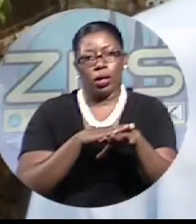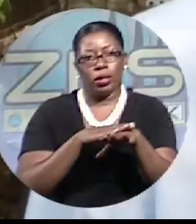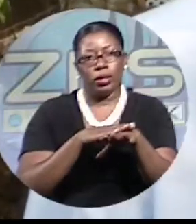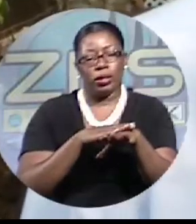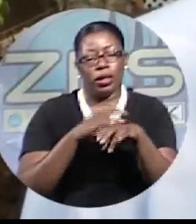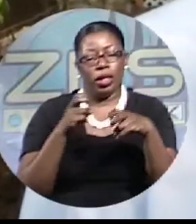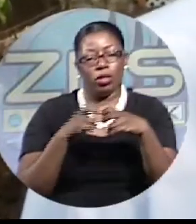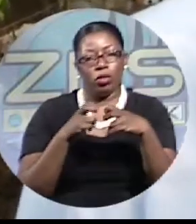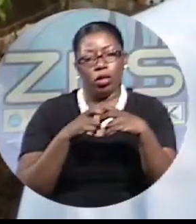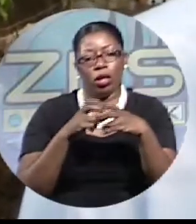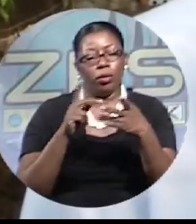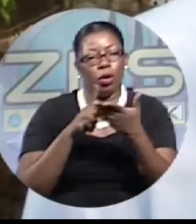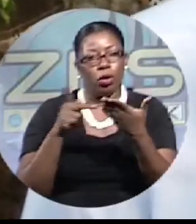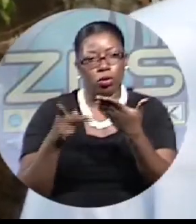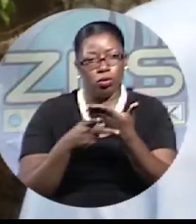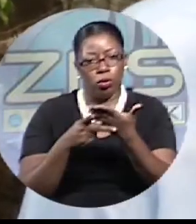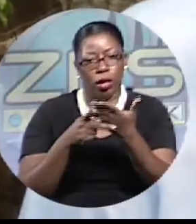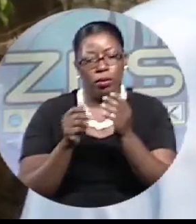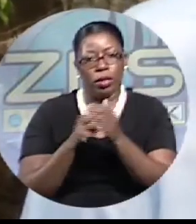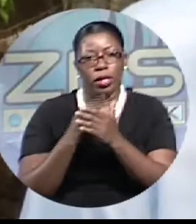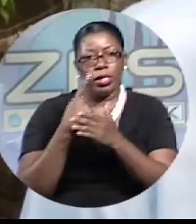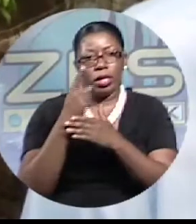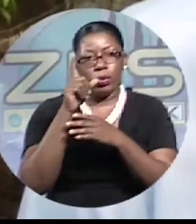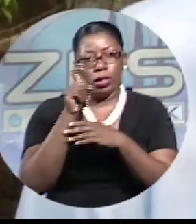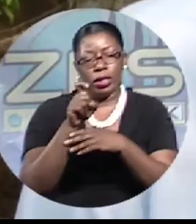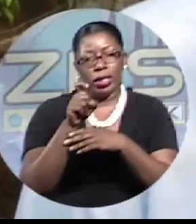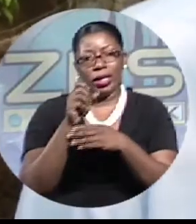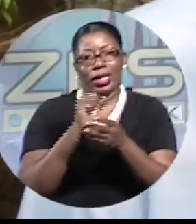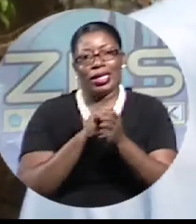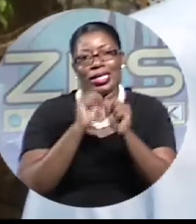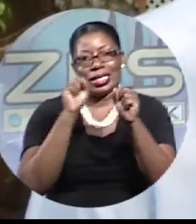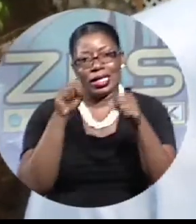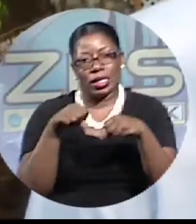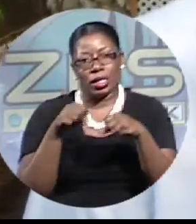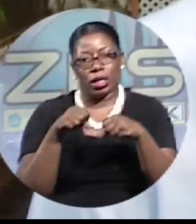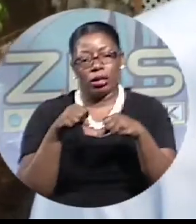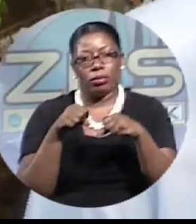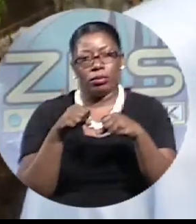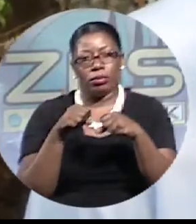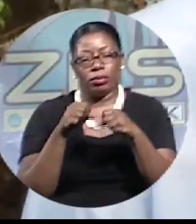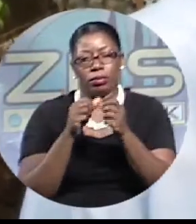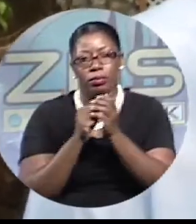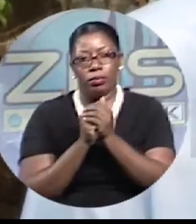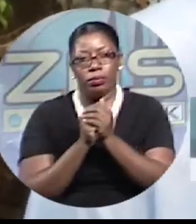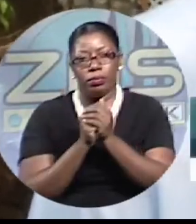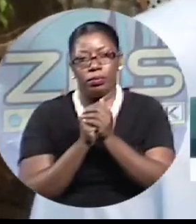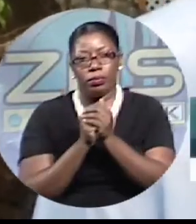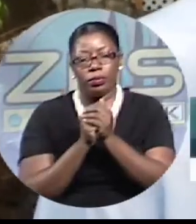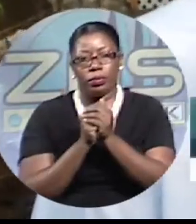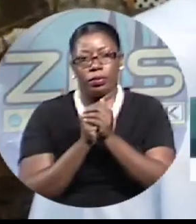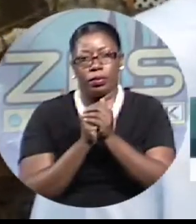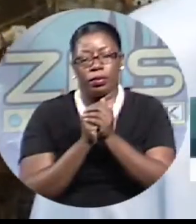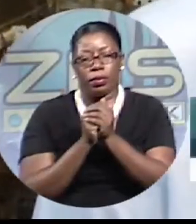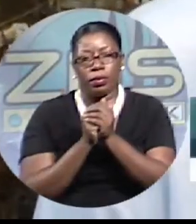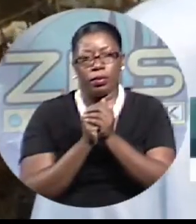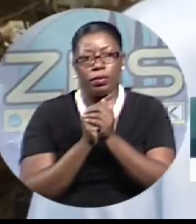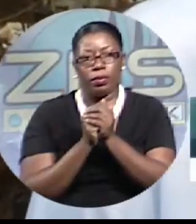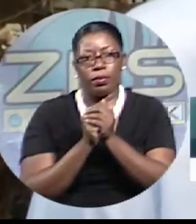We would like a system whereby either they are denied bail, which we